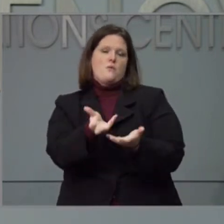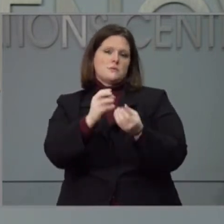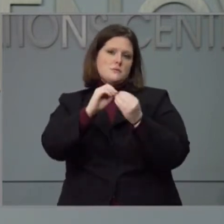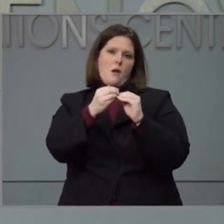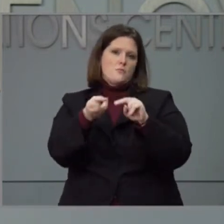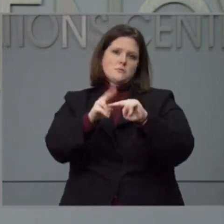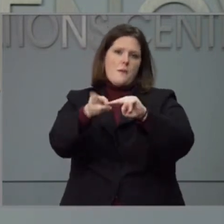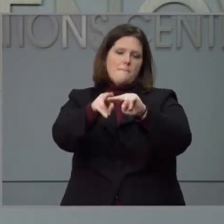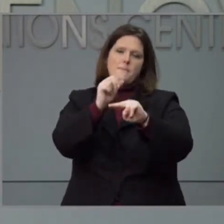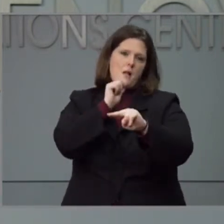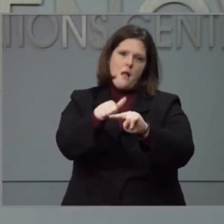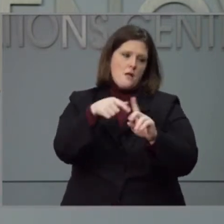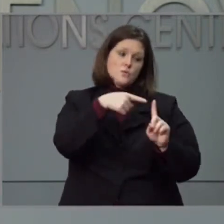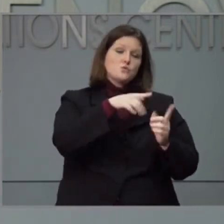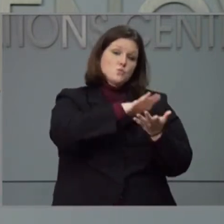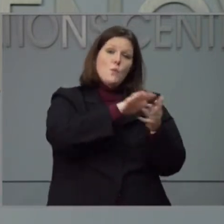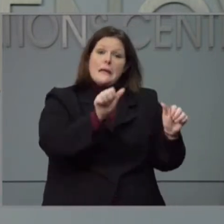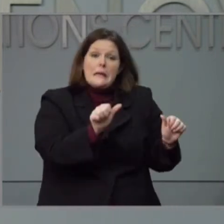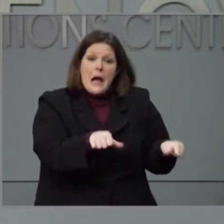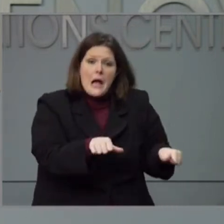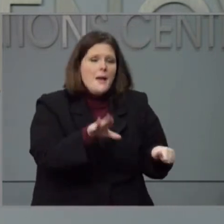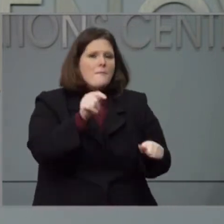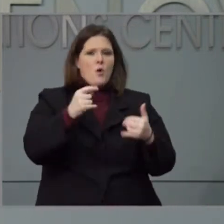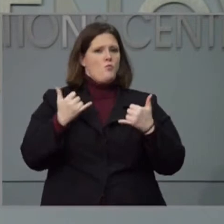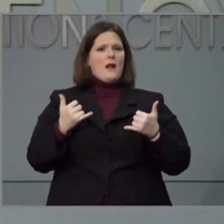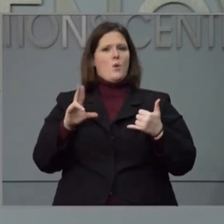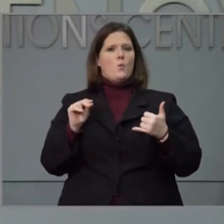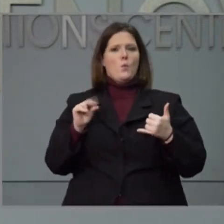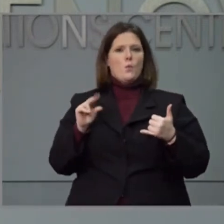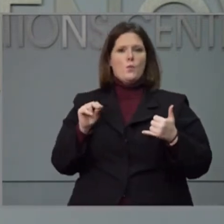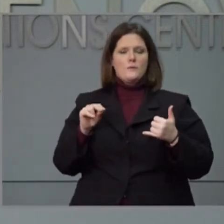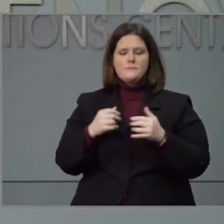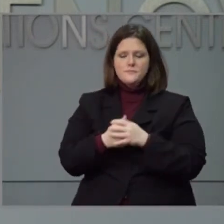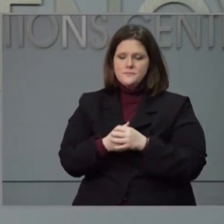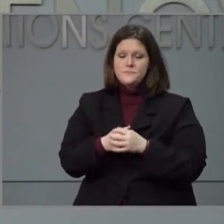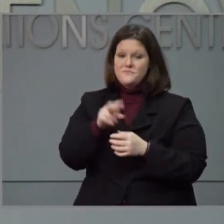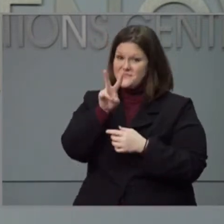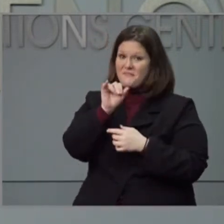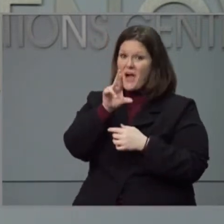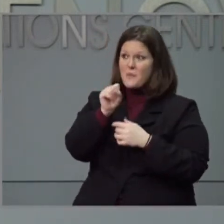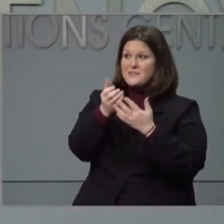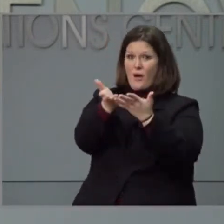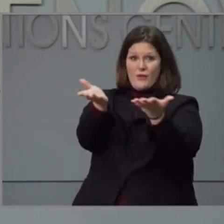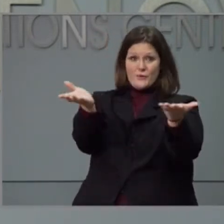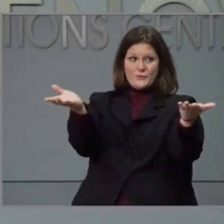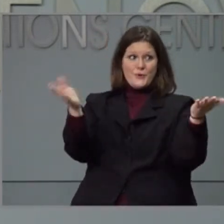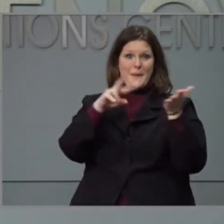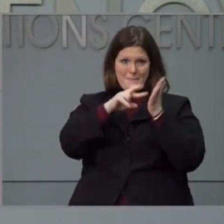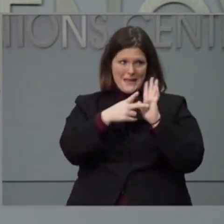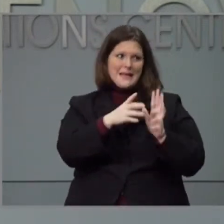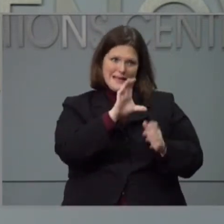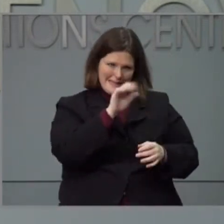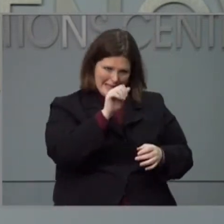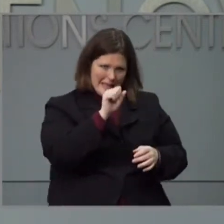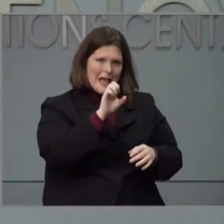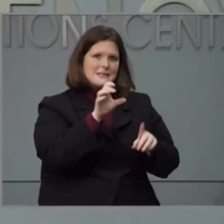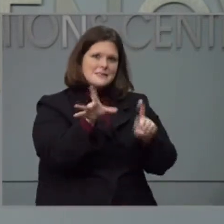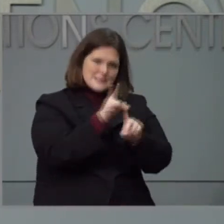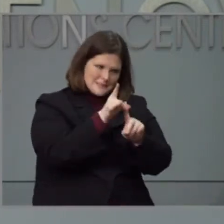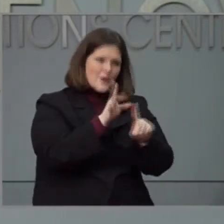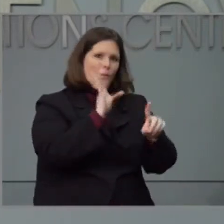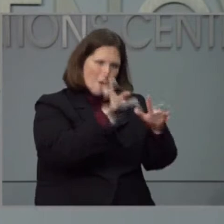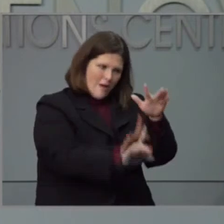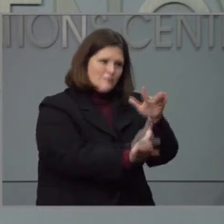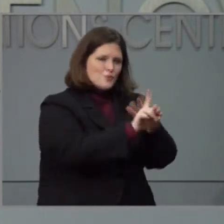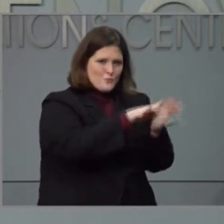right now. Certainly there is virus in our communities, which means we will see cases in our schools. The question is, can we